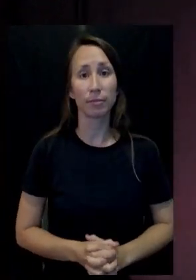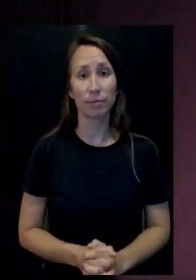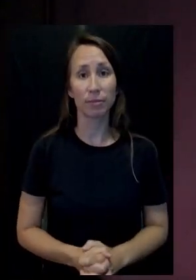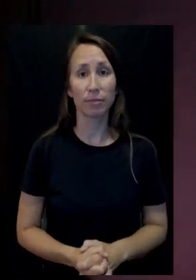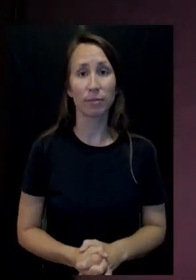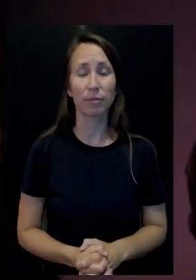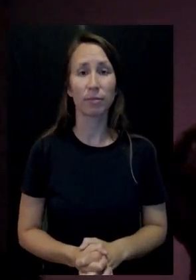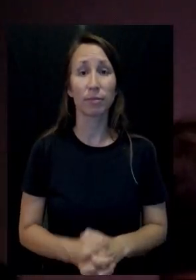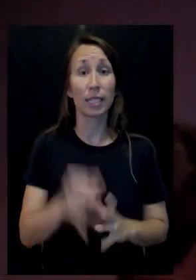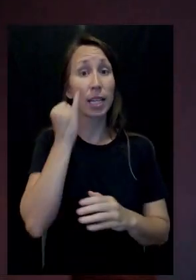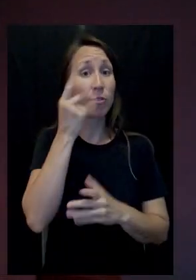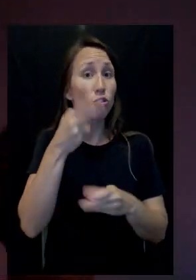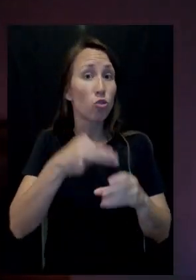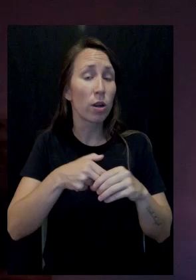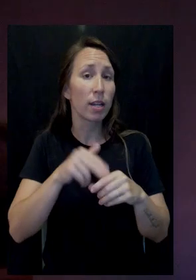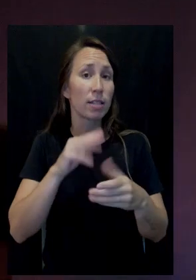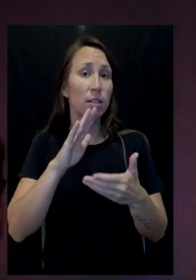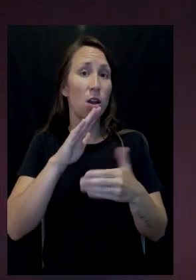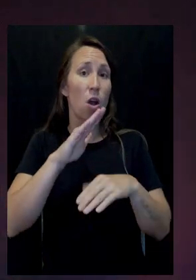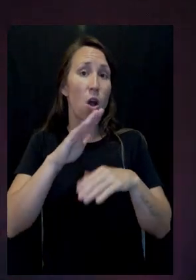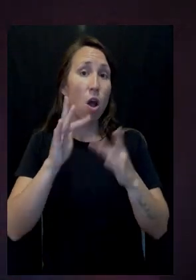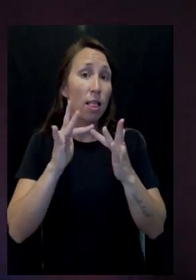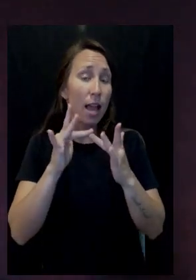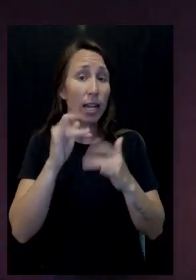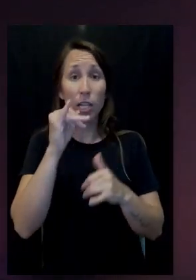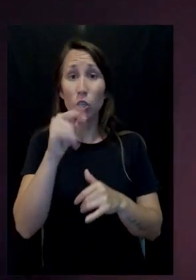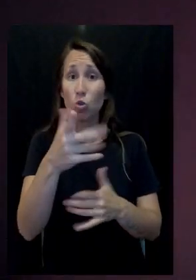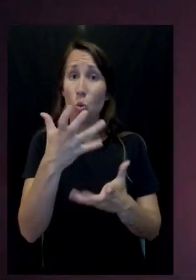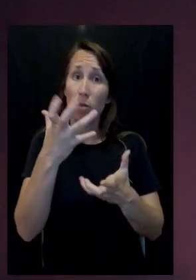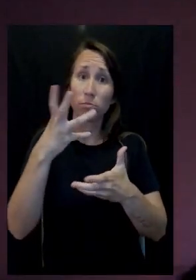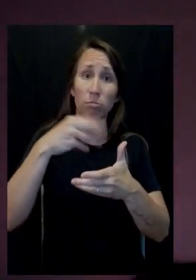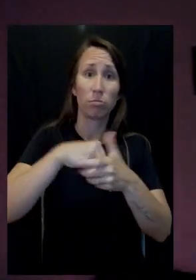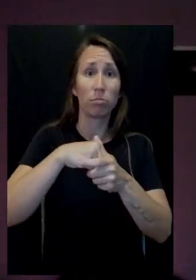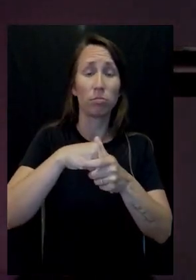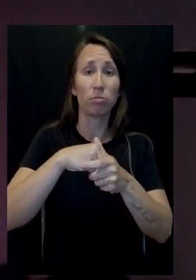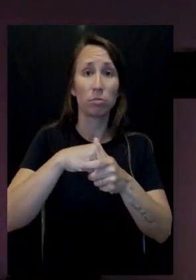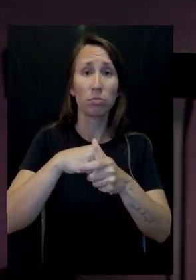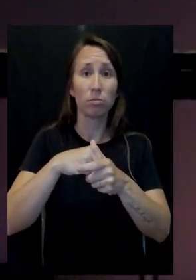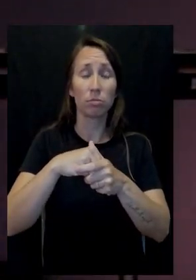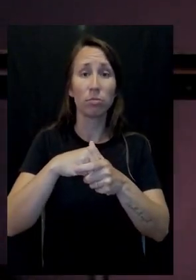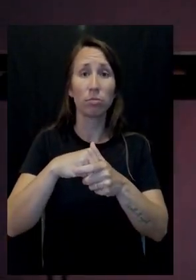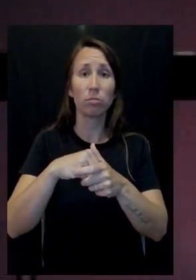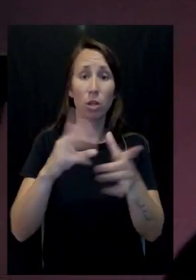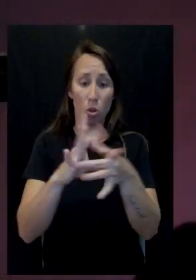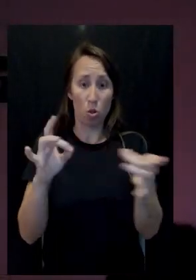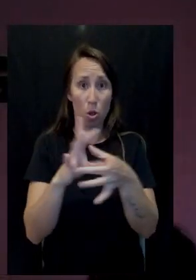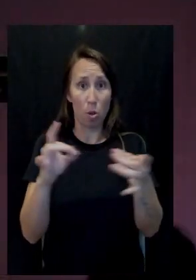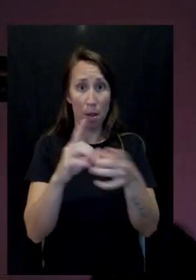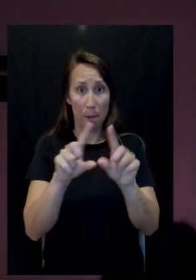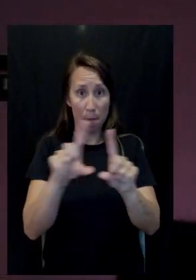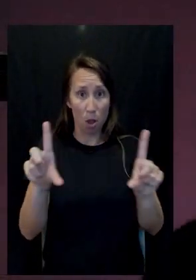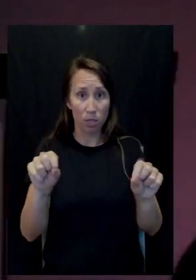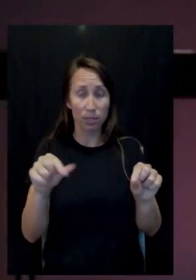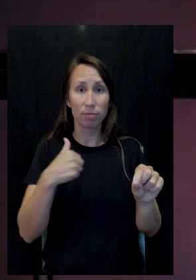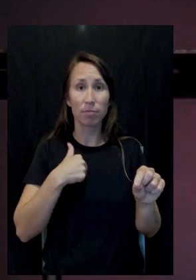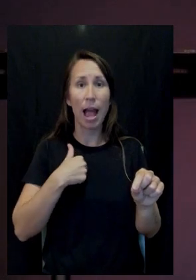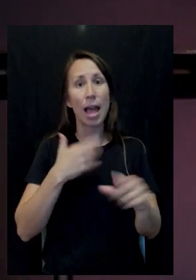If you're joining us online and you want to be part of this prayer, just type in the comment box, I'm raising my hand.